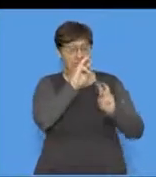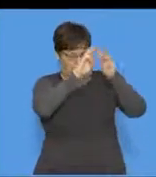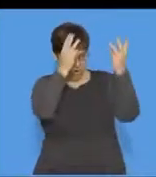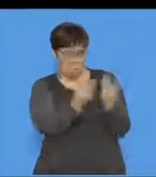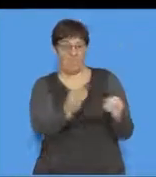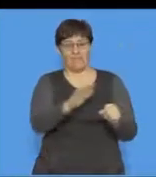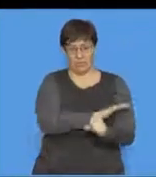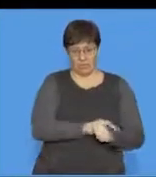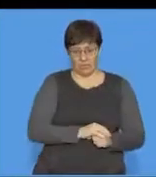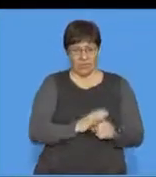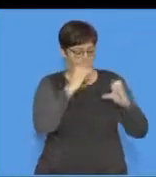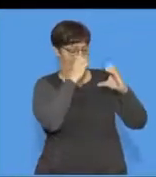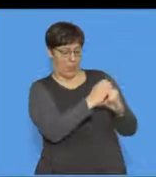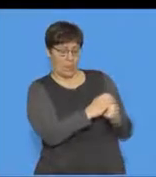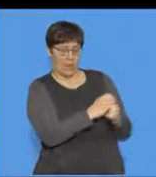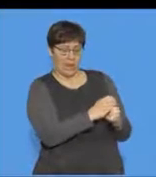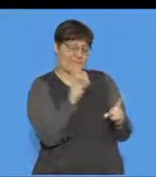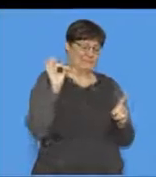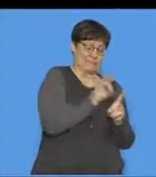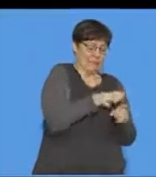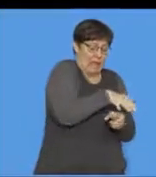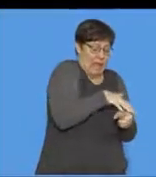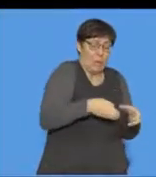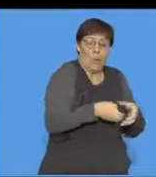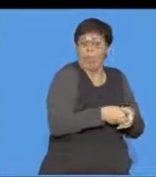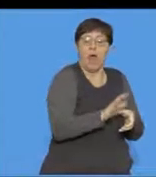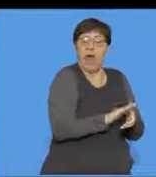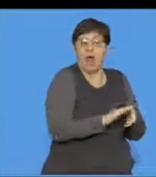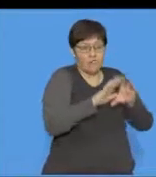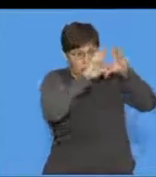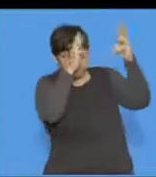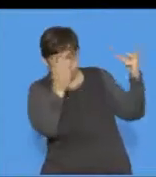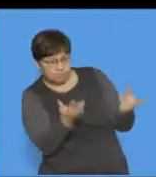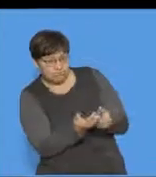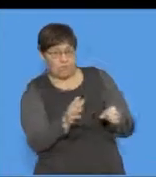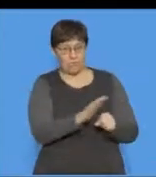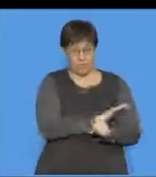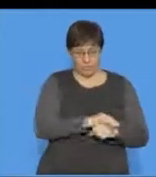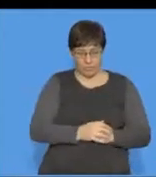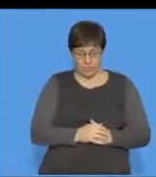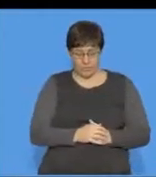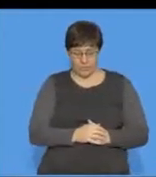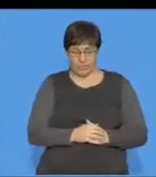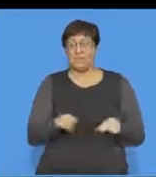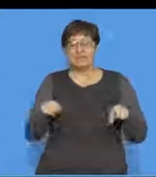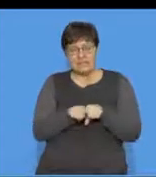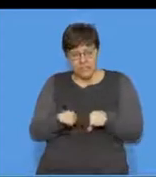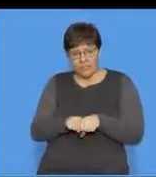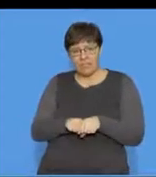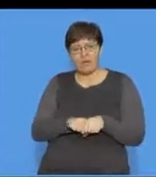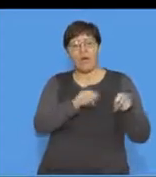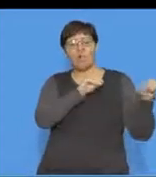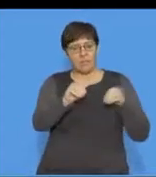got a huge area that we're looking at human populations. We know also that populations change